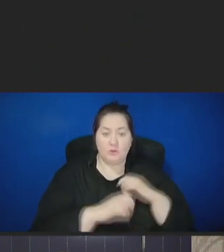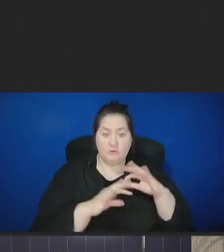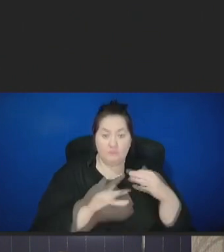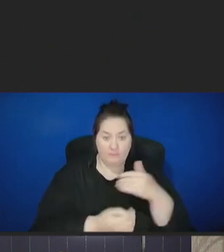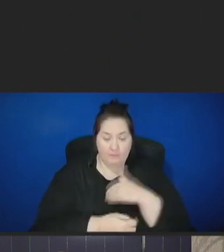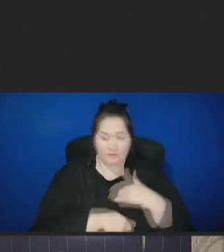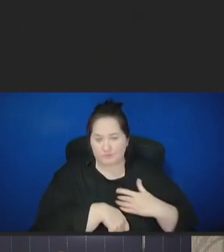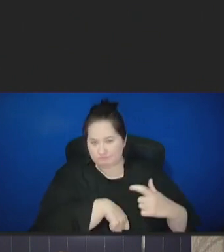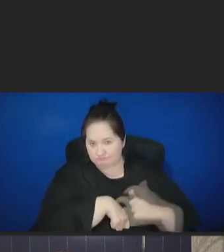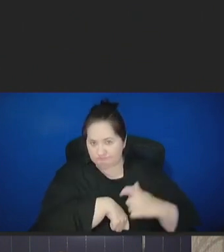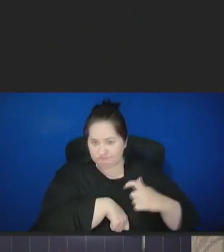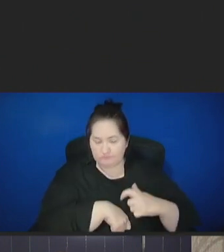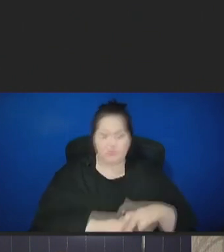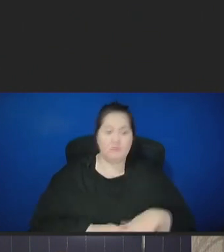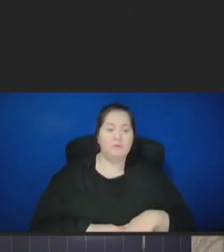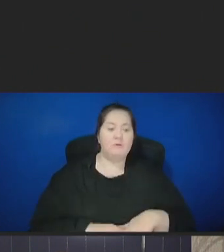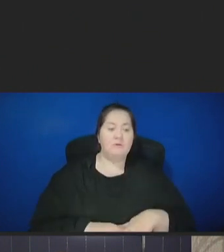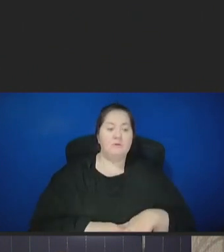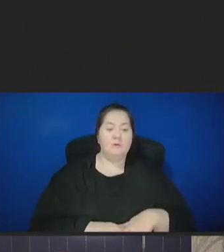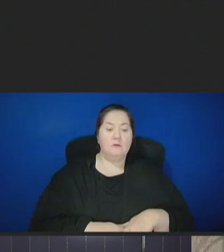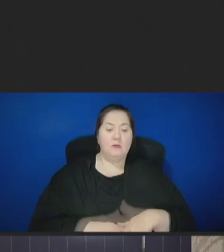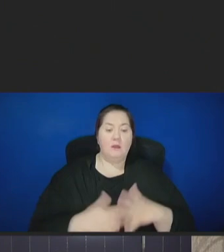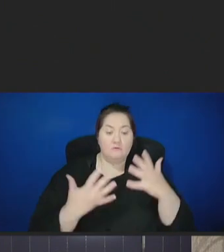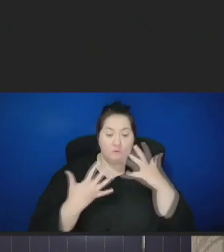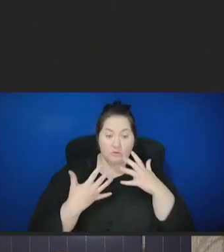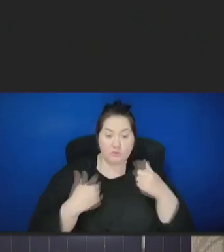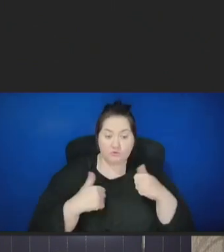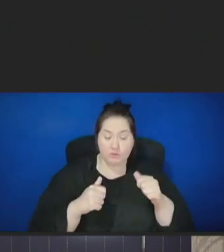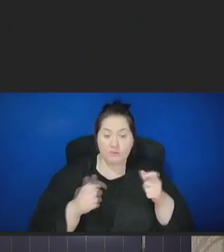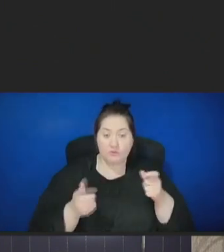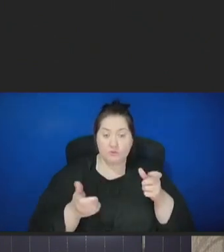time. And unfortunately, while I was trying to